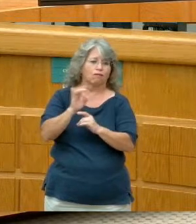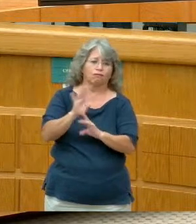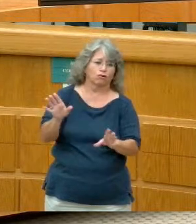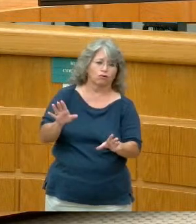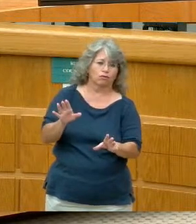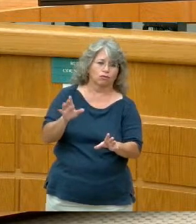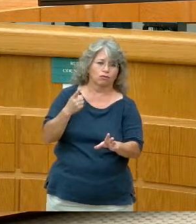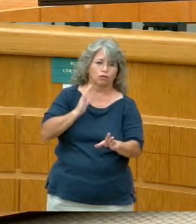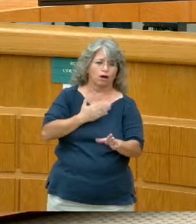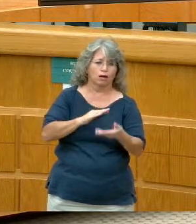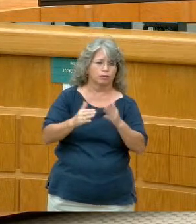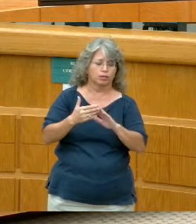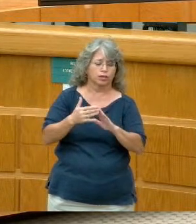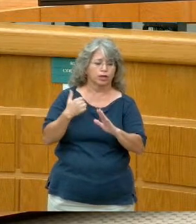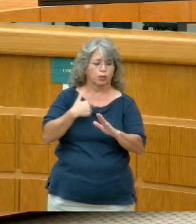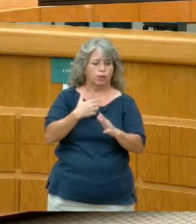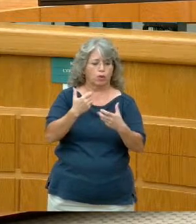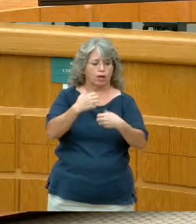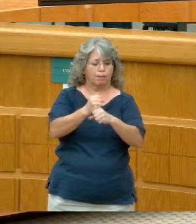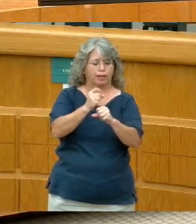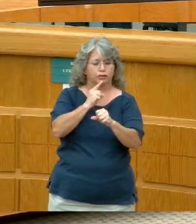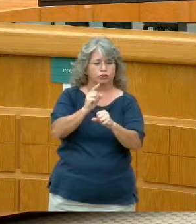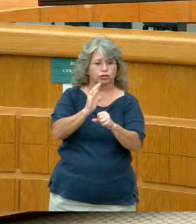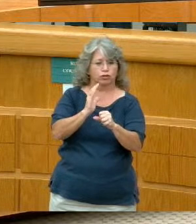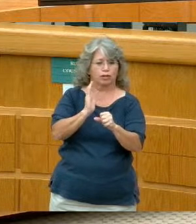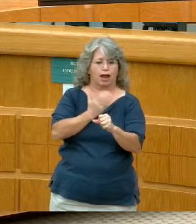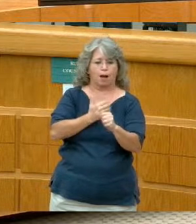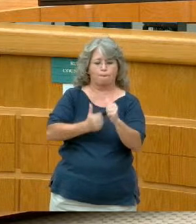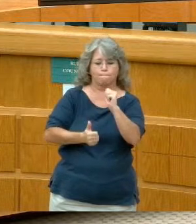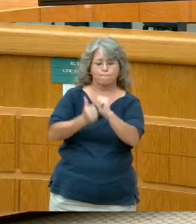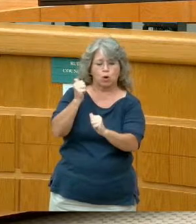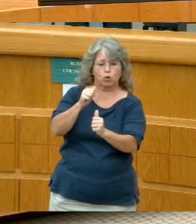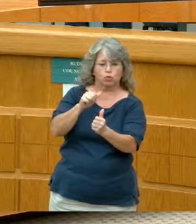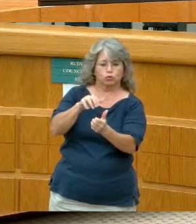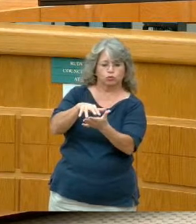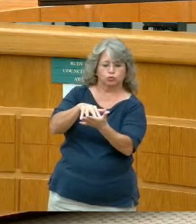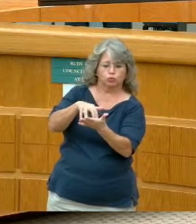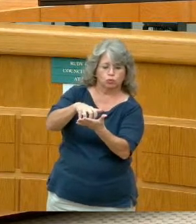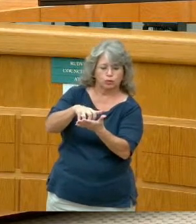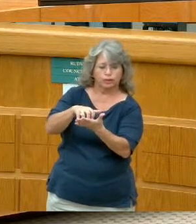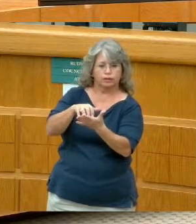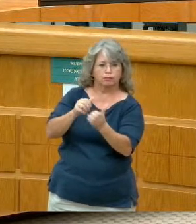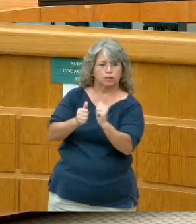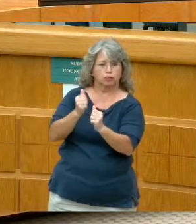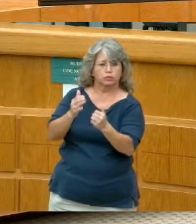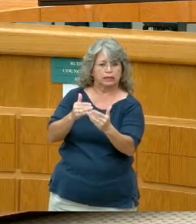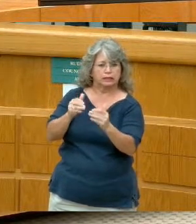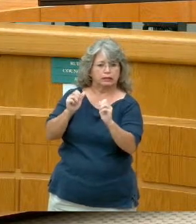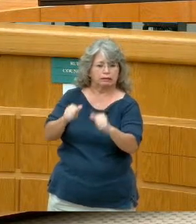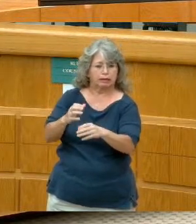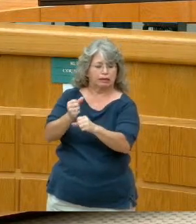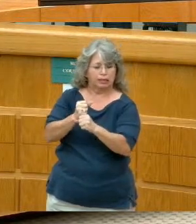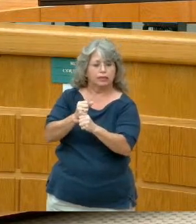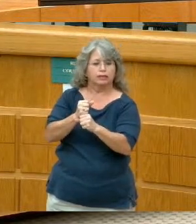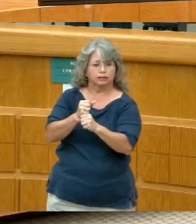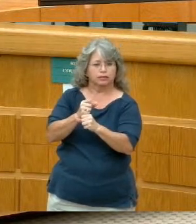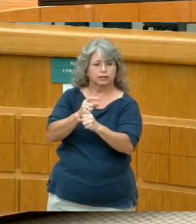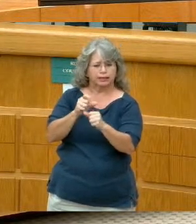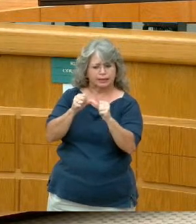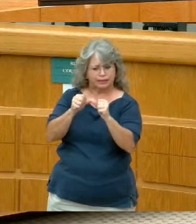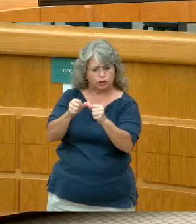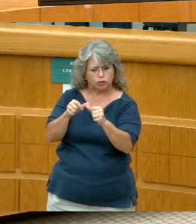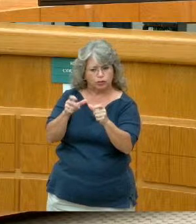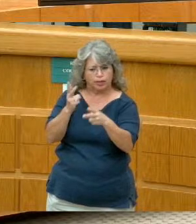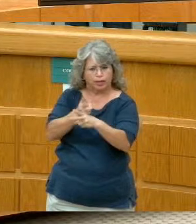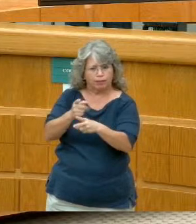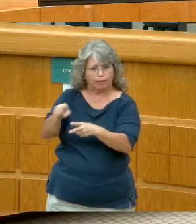to ensure that our most vulnerable stay as safe as possible until we get a vaccine with mass distribution and